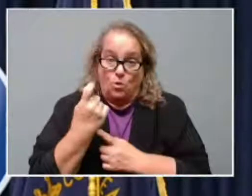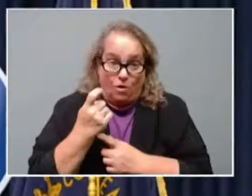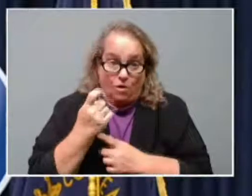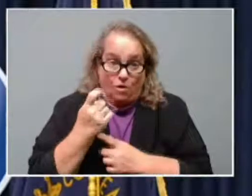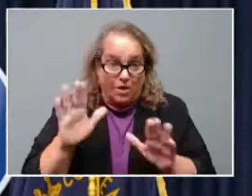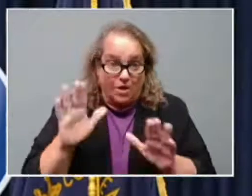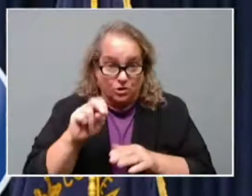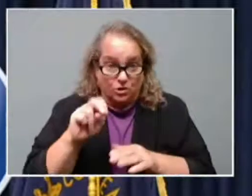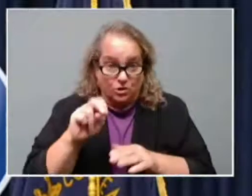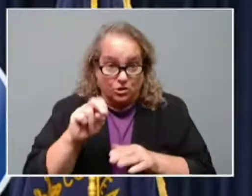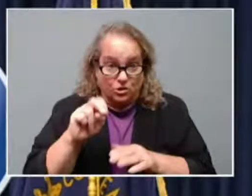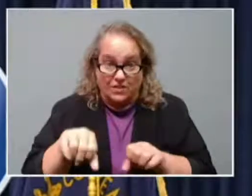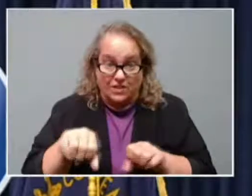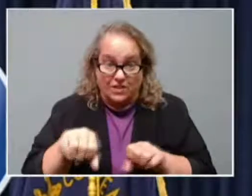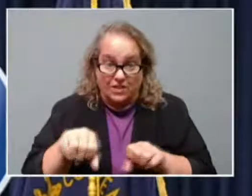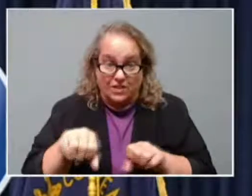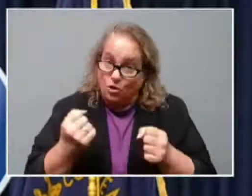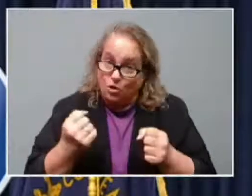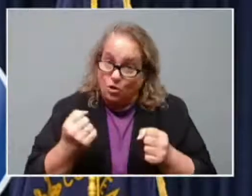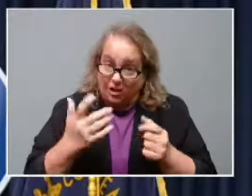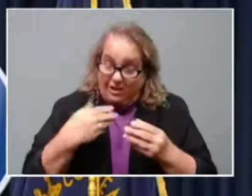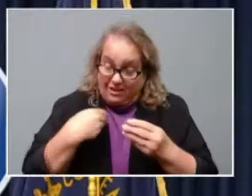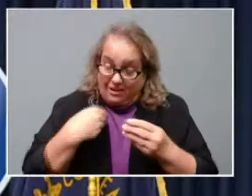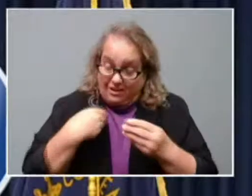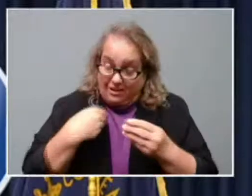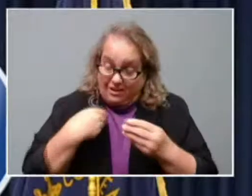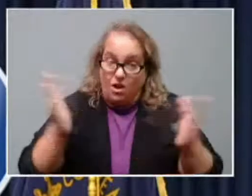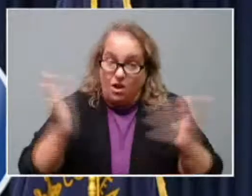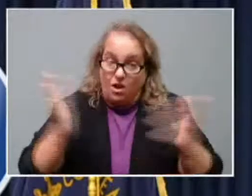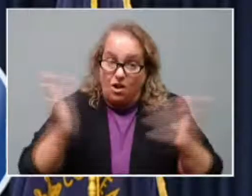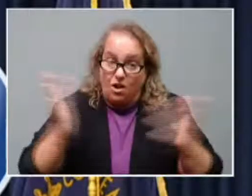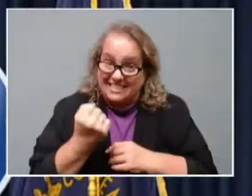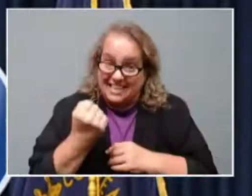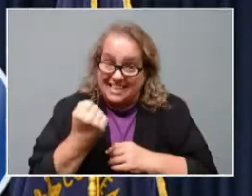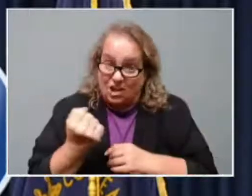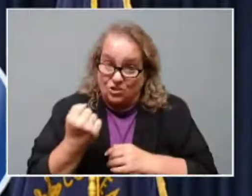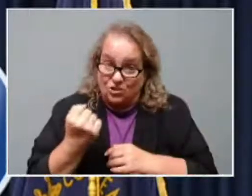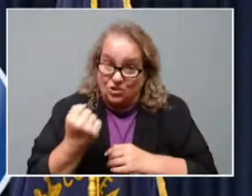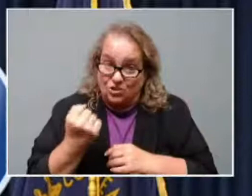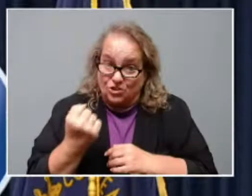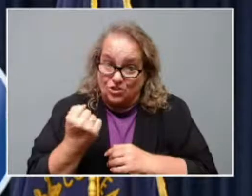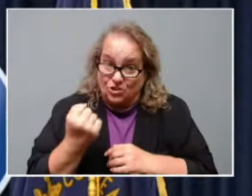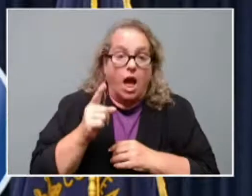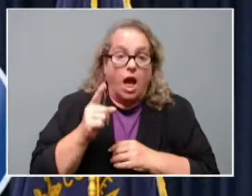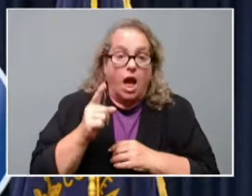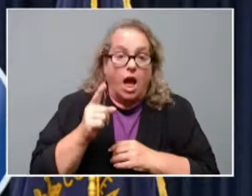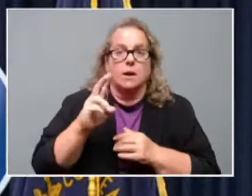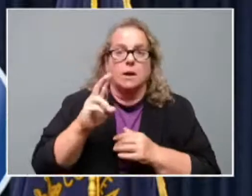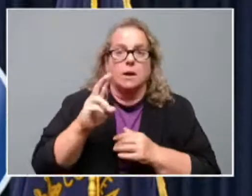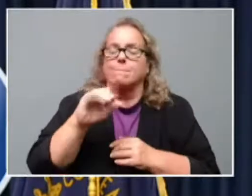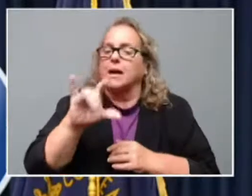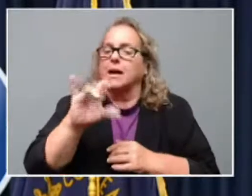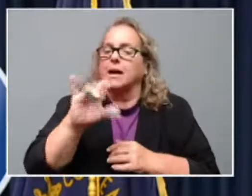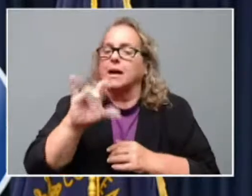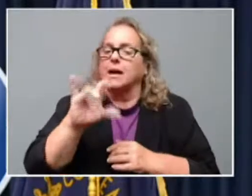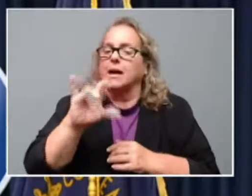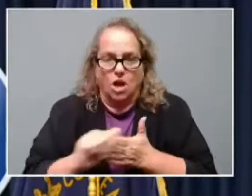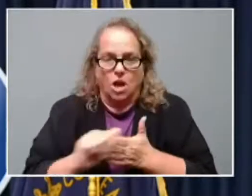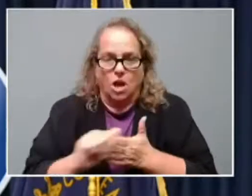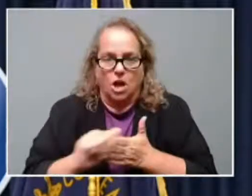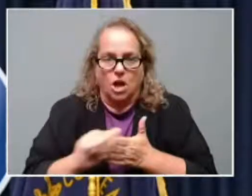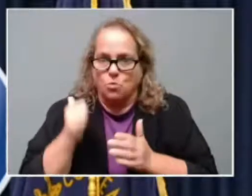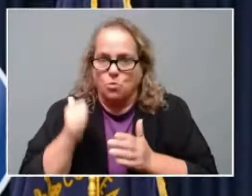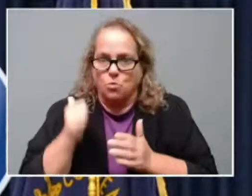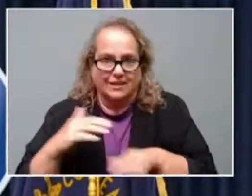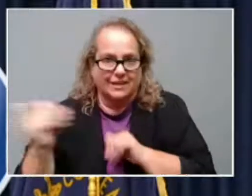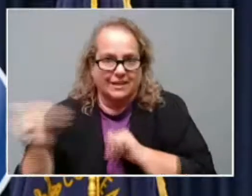broke originally on Saturday, but means hundreds of millions of dollars won't be exiting Kentucky or